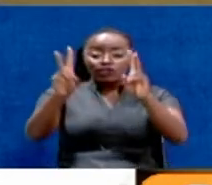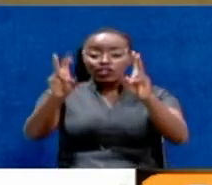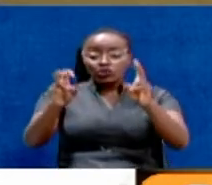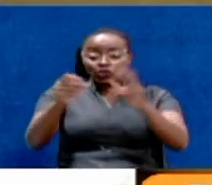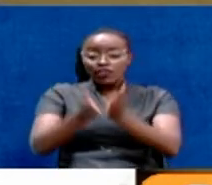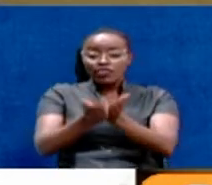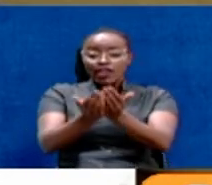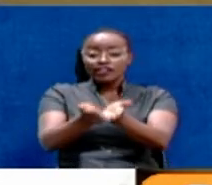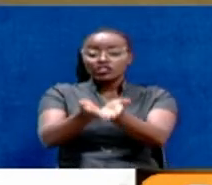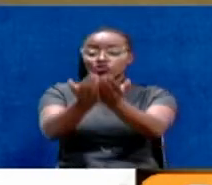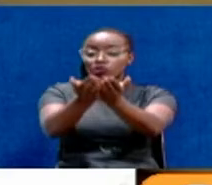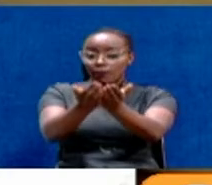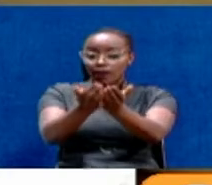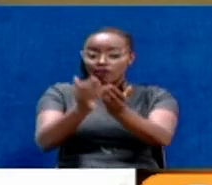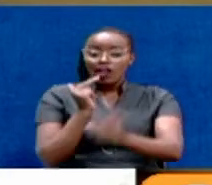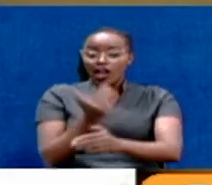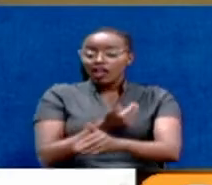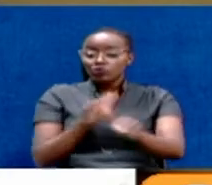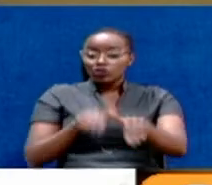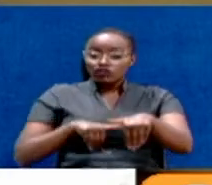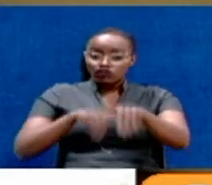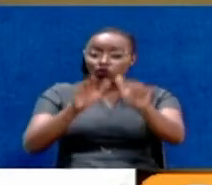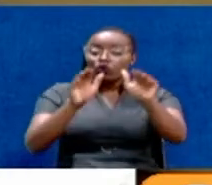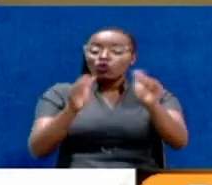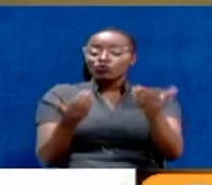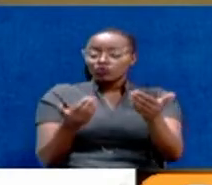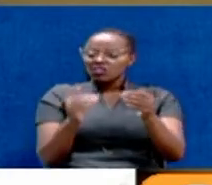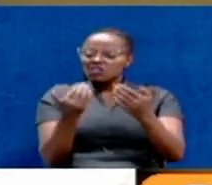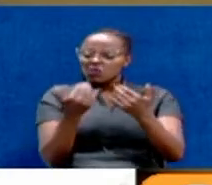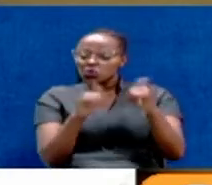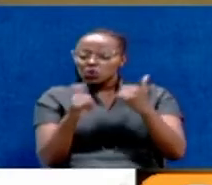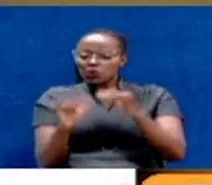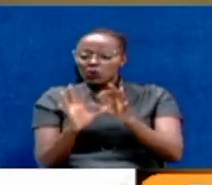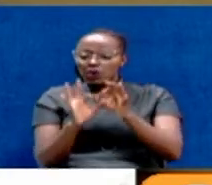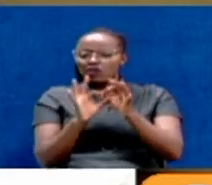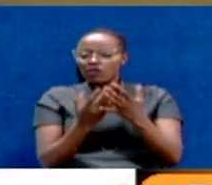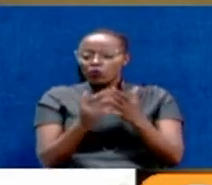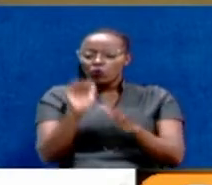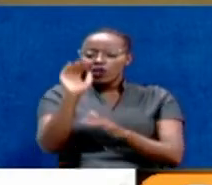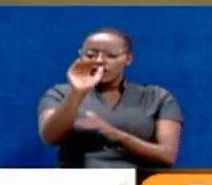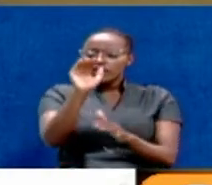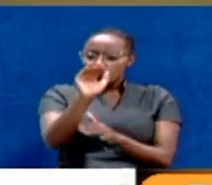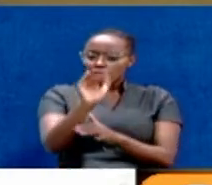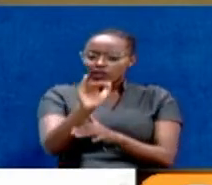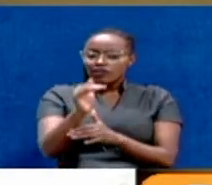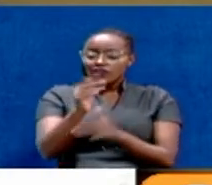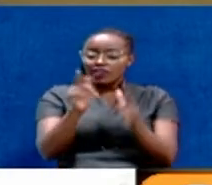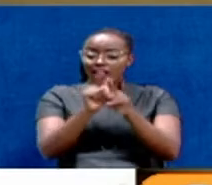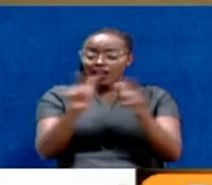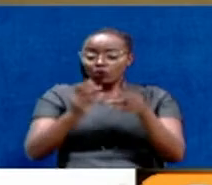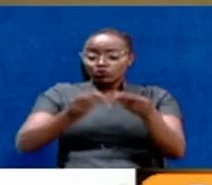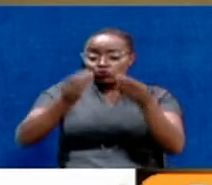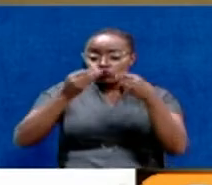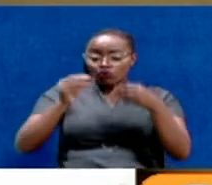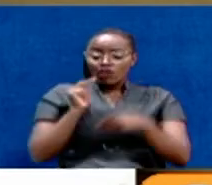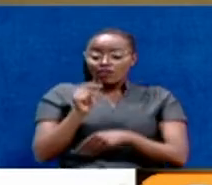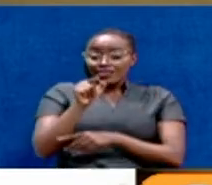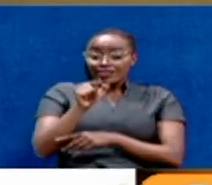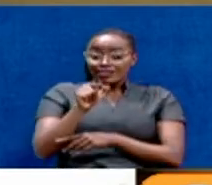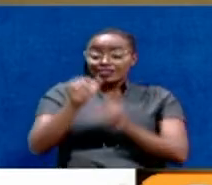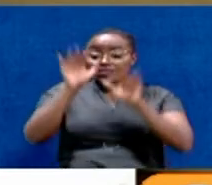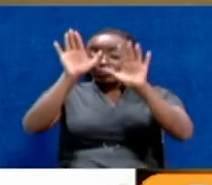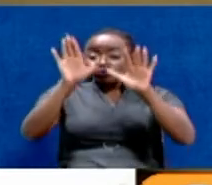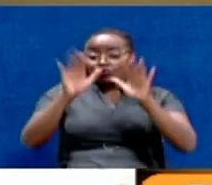ship. We liaise with them, we write the necessary requests, and they are allowed to provide these essential